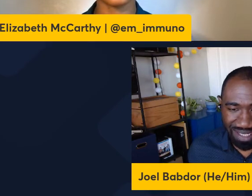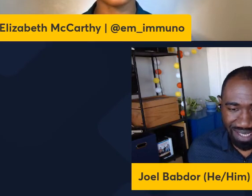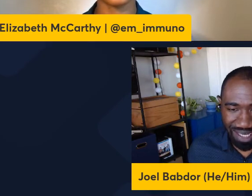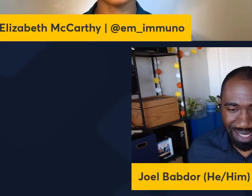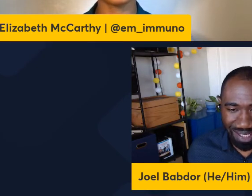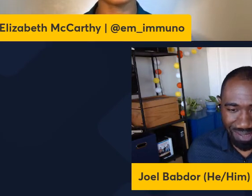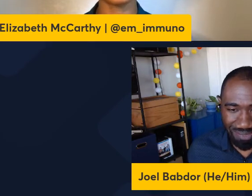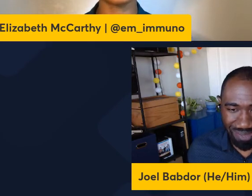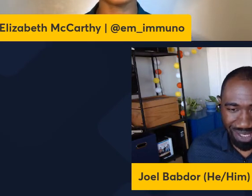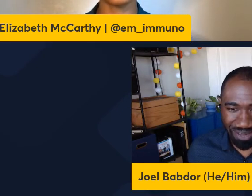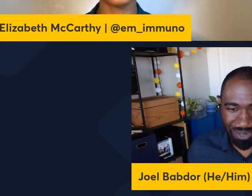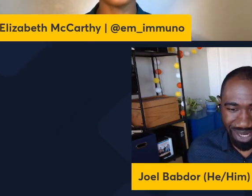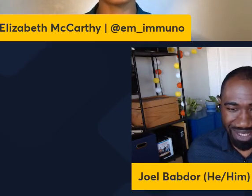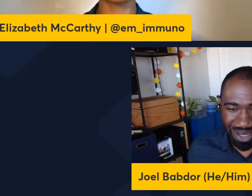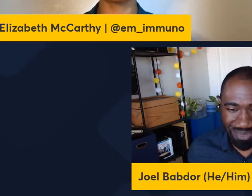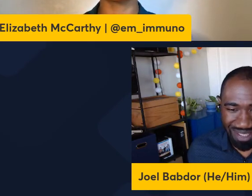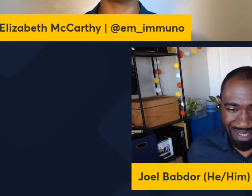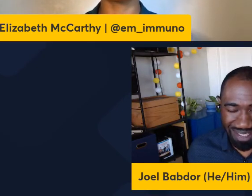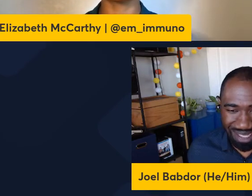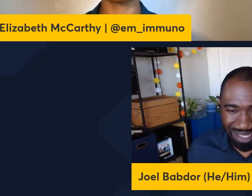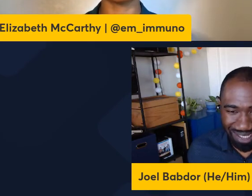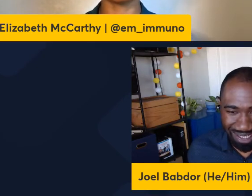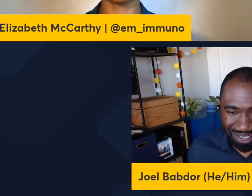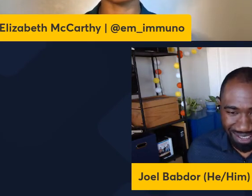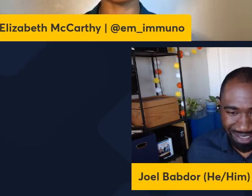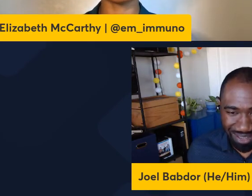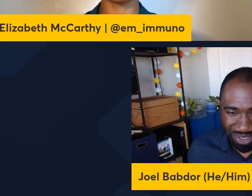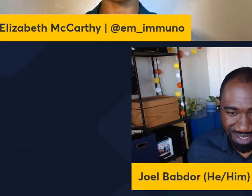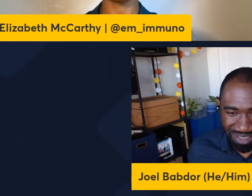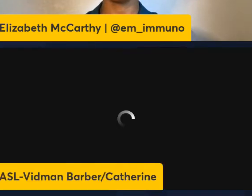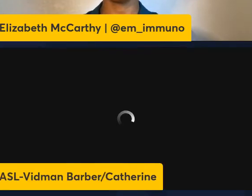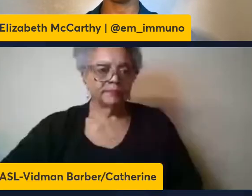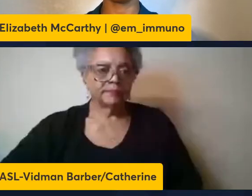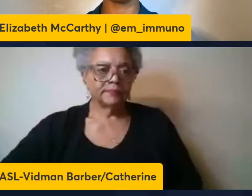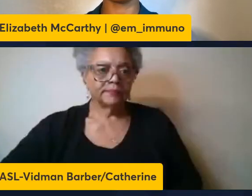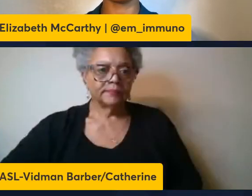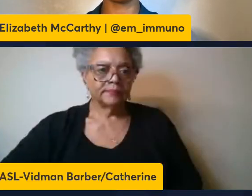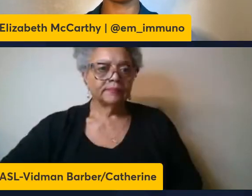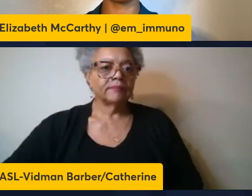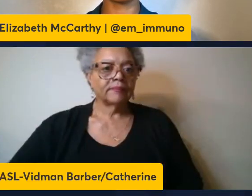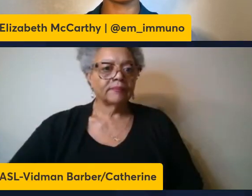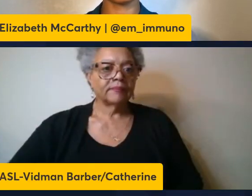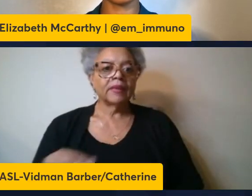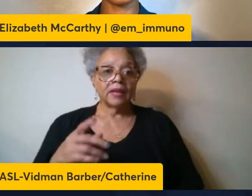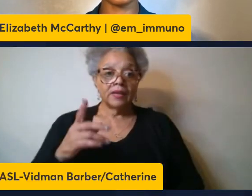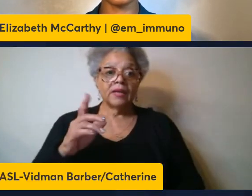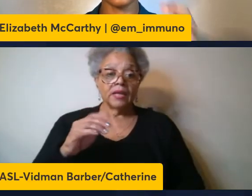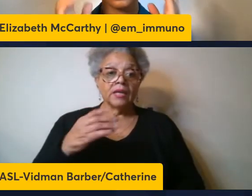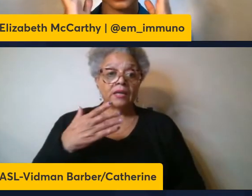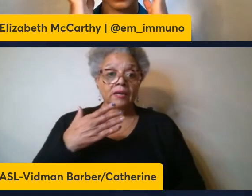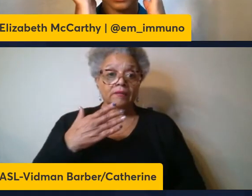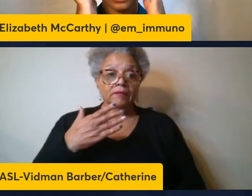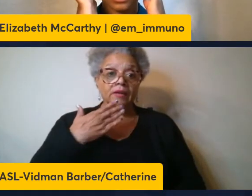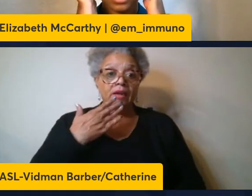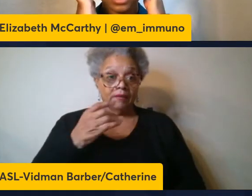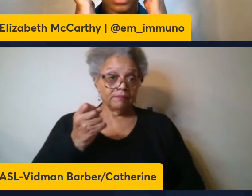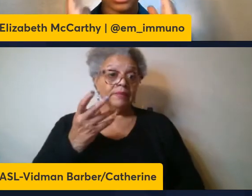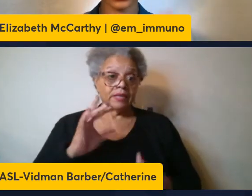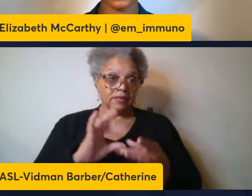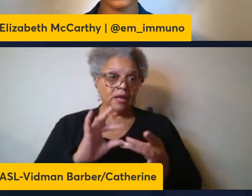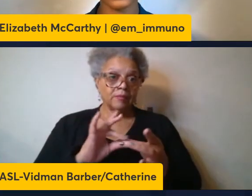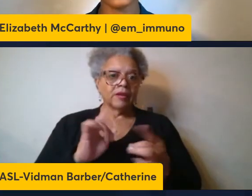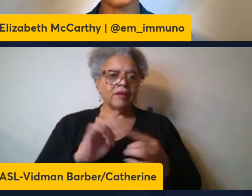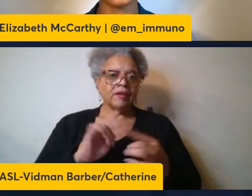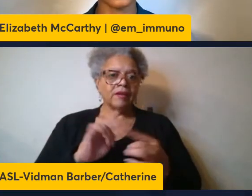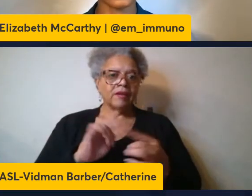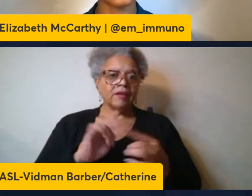Medina. A lot of great comments. Someone is saying, great comparison, Simone. Very